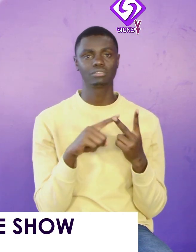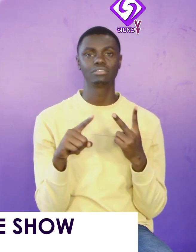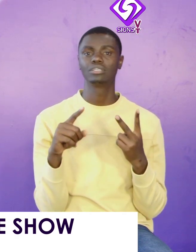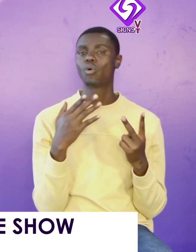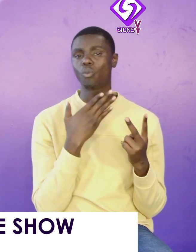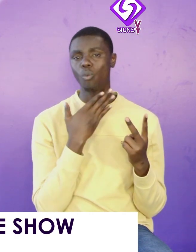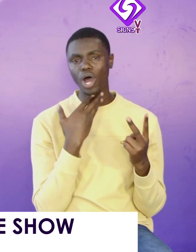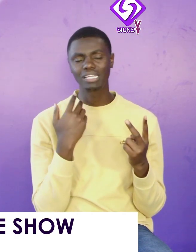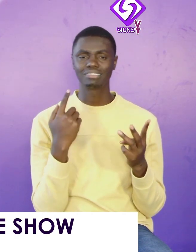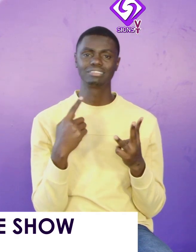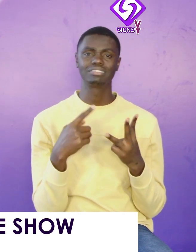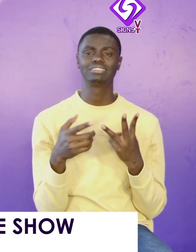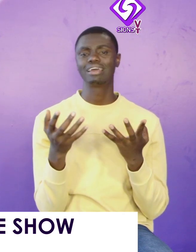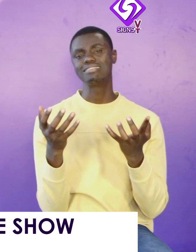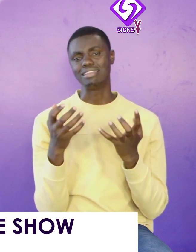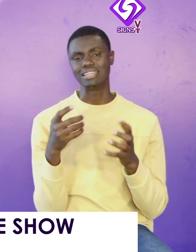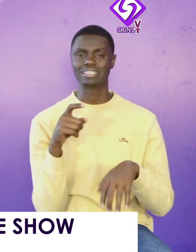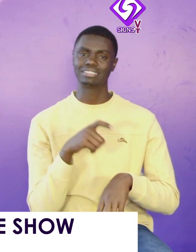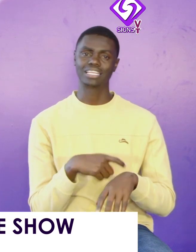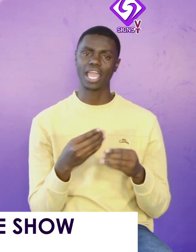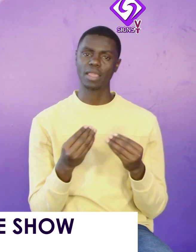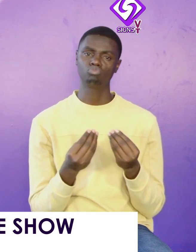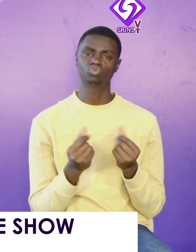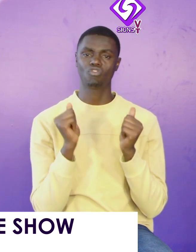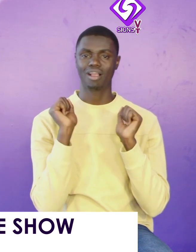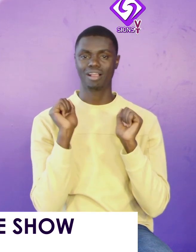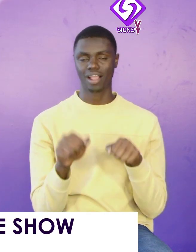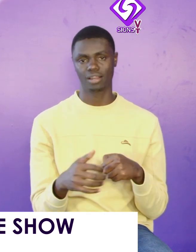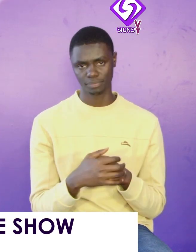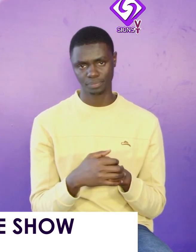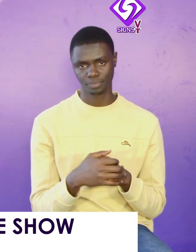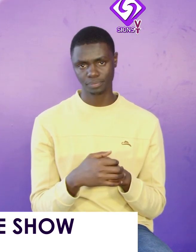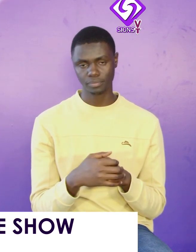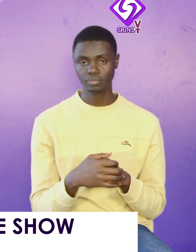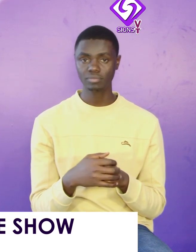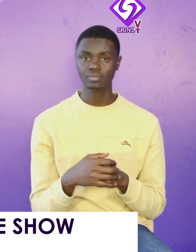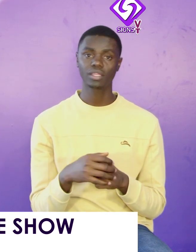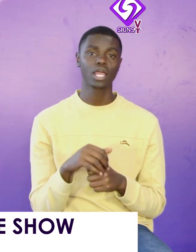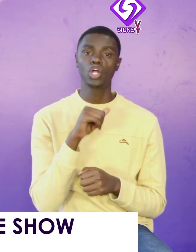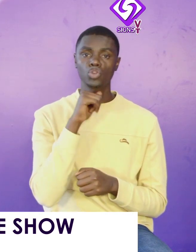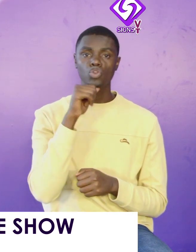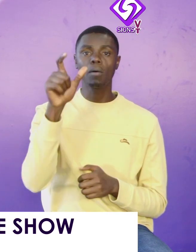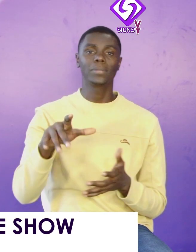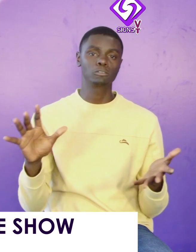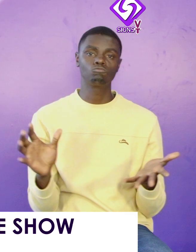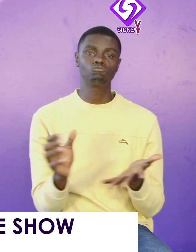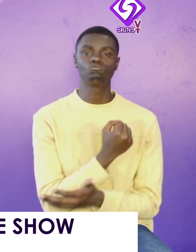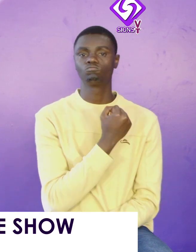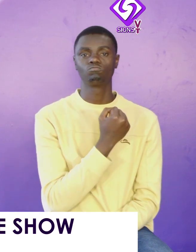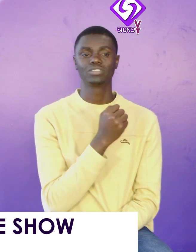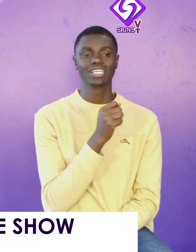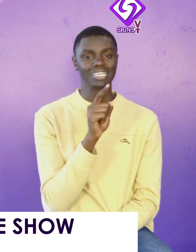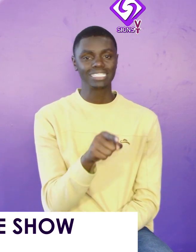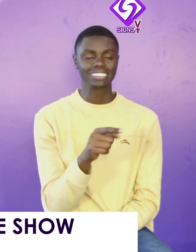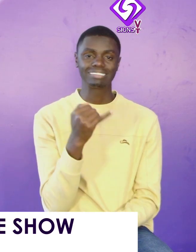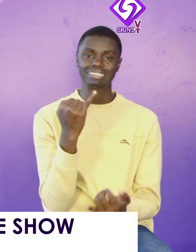and neediness. Time can repair that. Let nobody take it away. That is the final game.